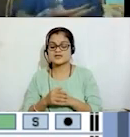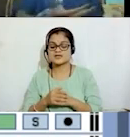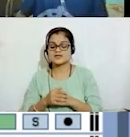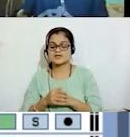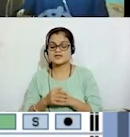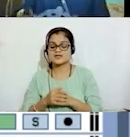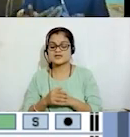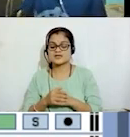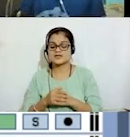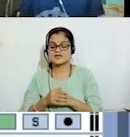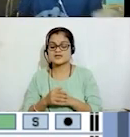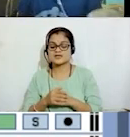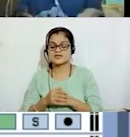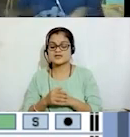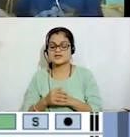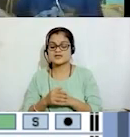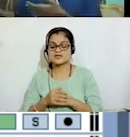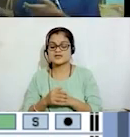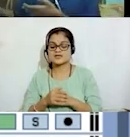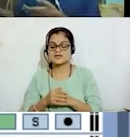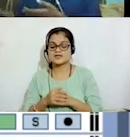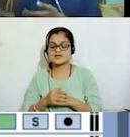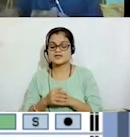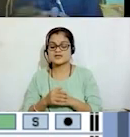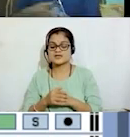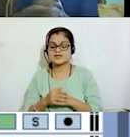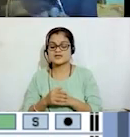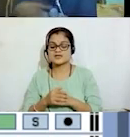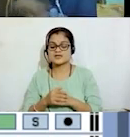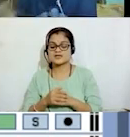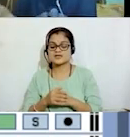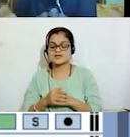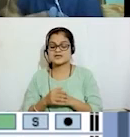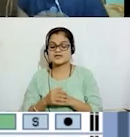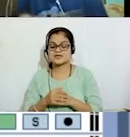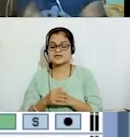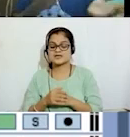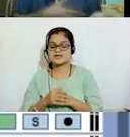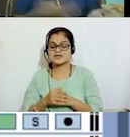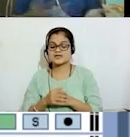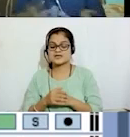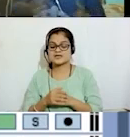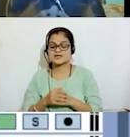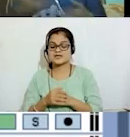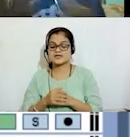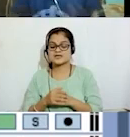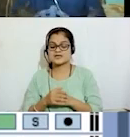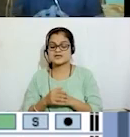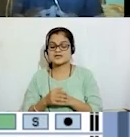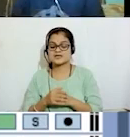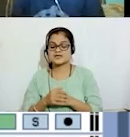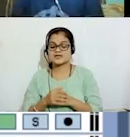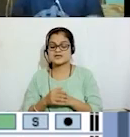And during this even today there is celebration going around for some Chagratri Puja something. So even till yesterday this